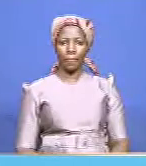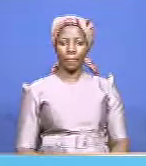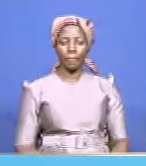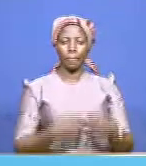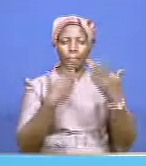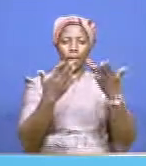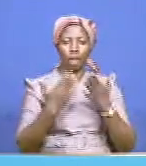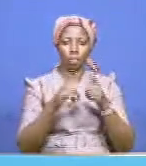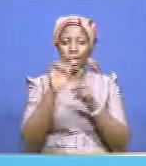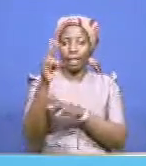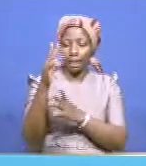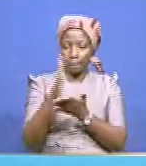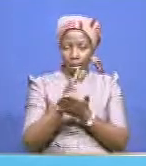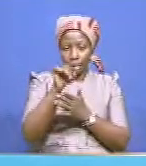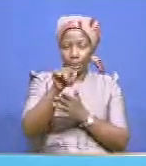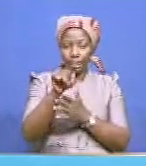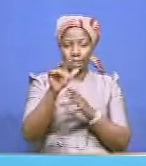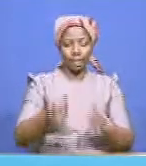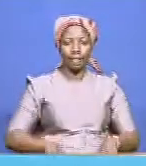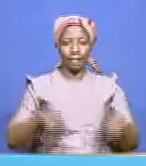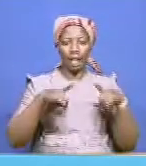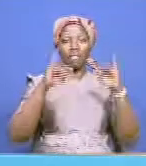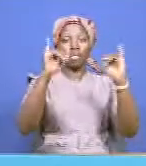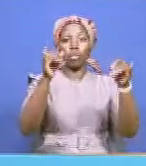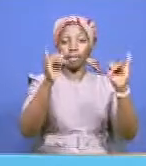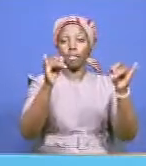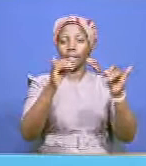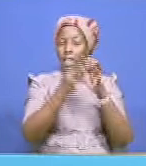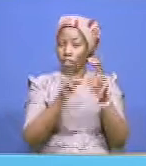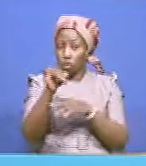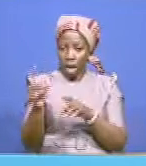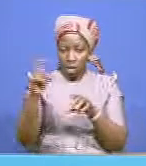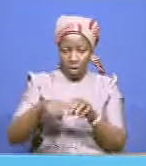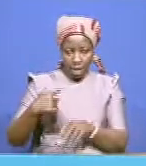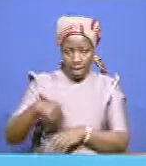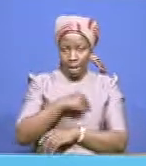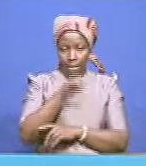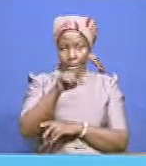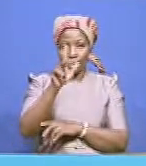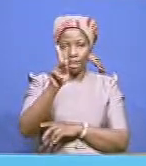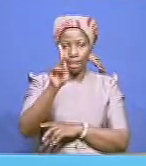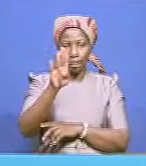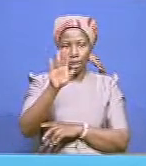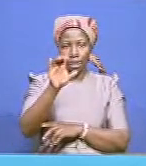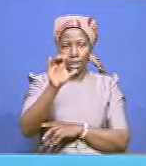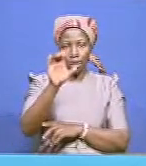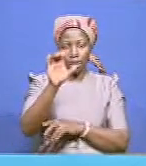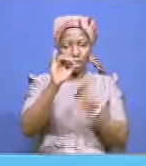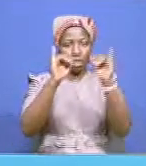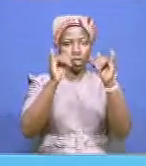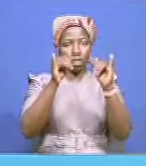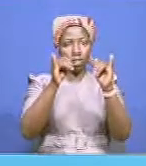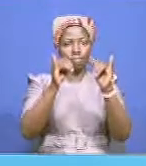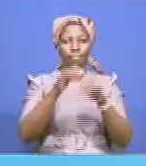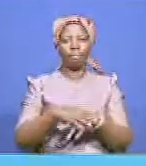Welcome to the second part of this live newscast. In case you're joining us, this is KBC News Hour. I'm Njue, and